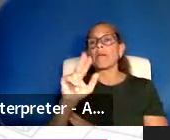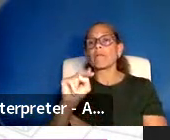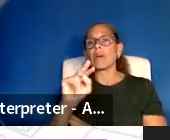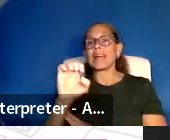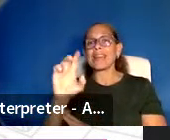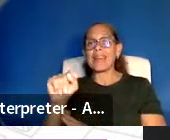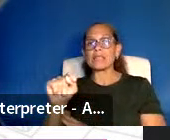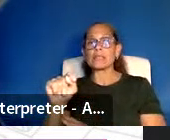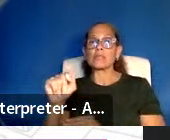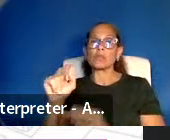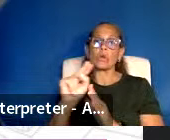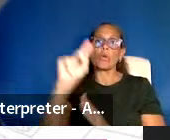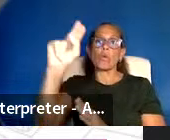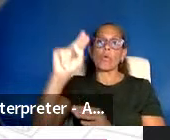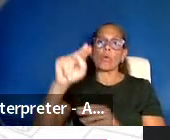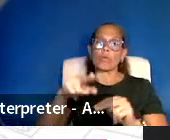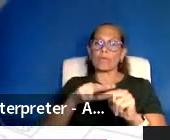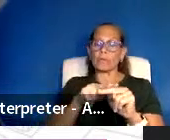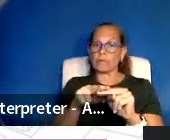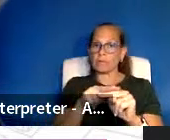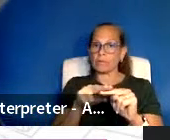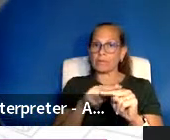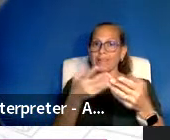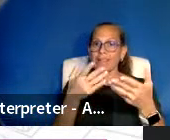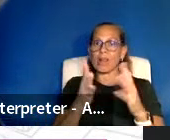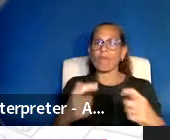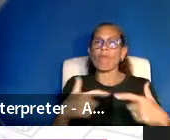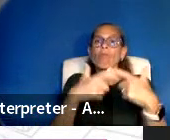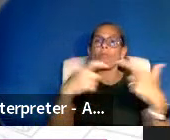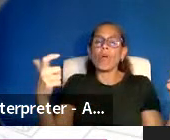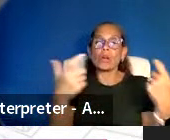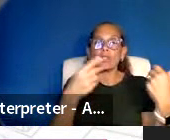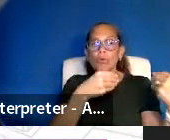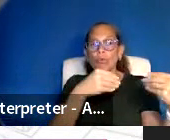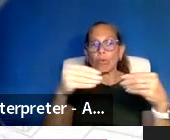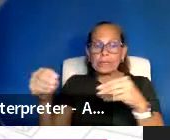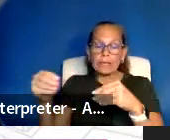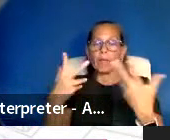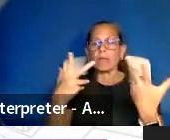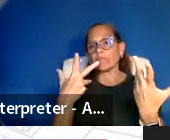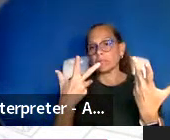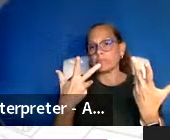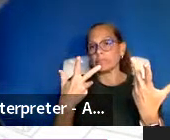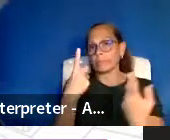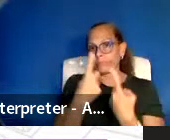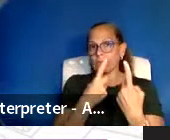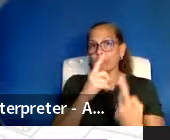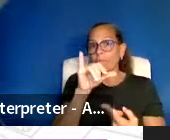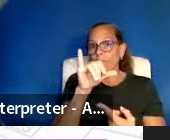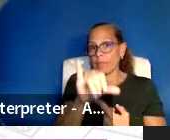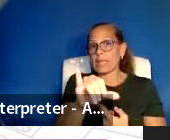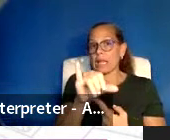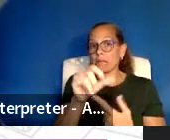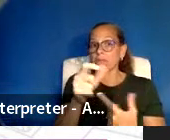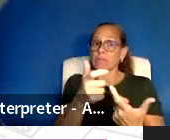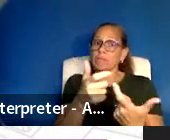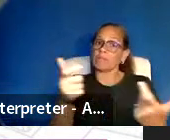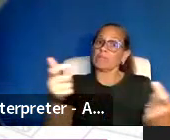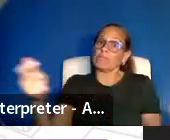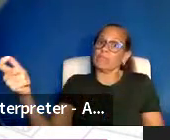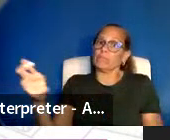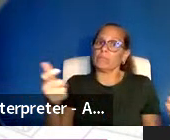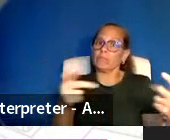the station, as well as the opportunity for larger retail and community facility uses, considering that this is a significantly large